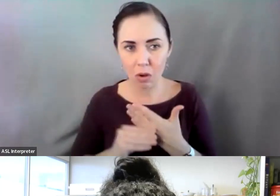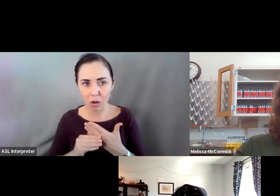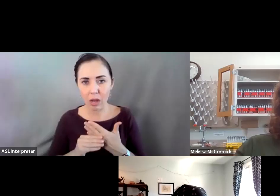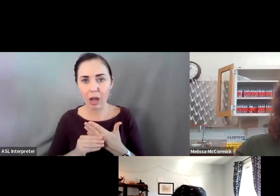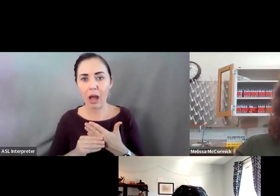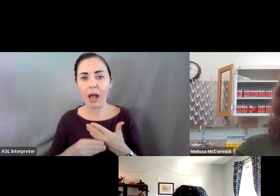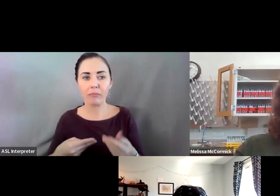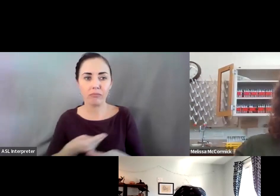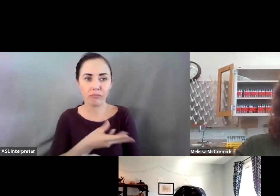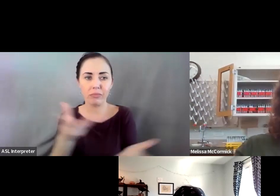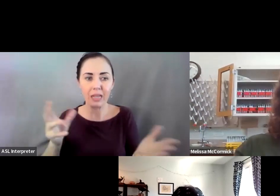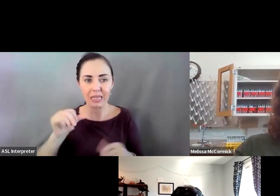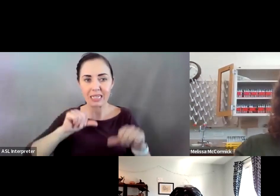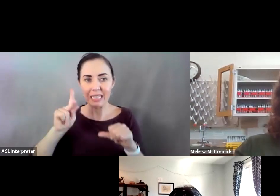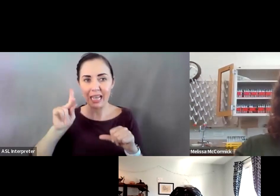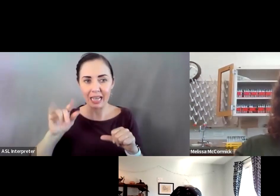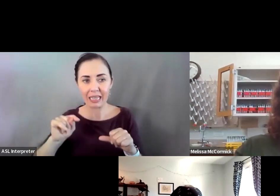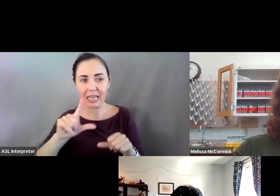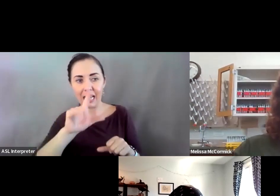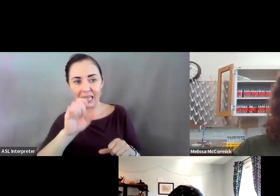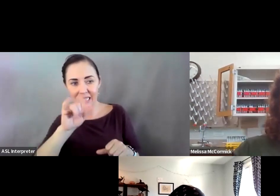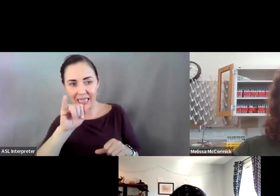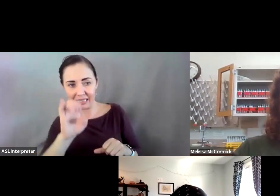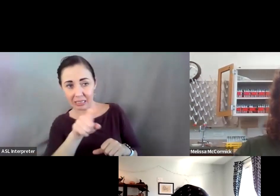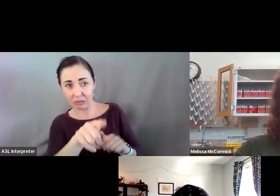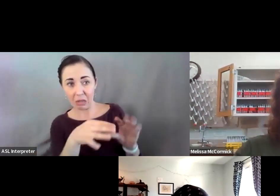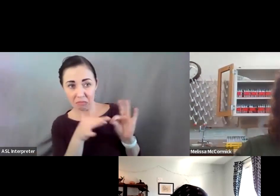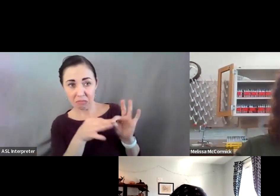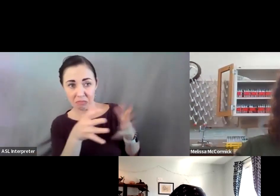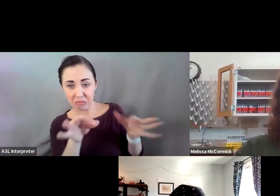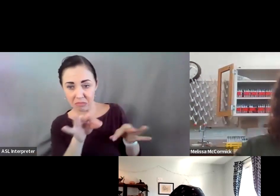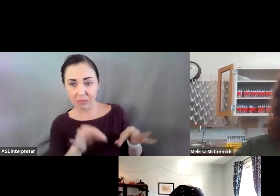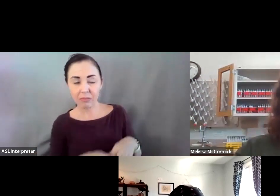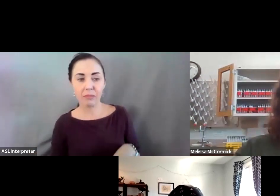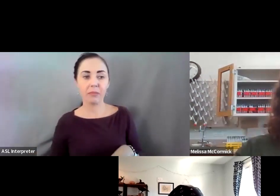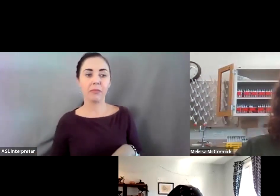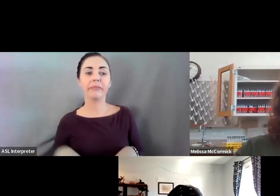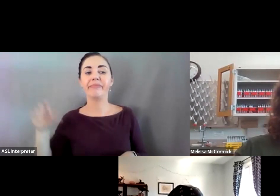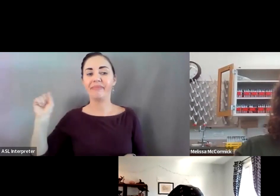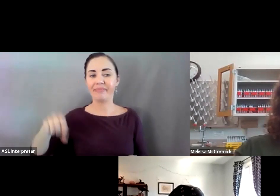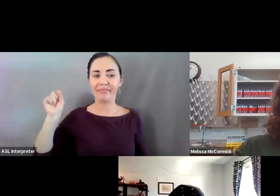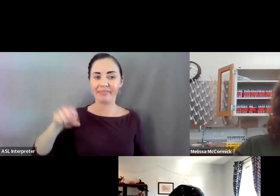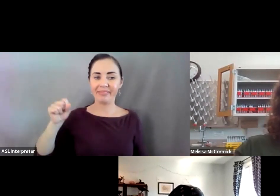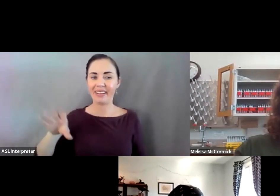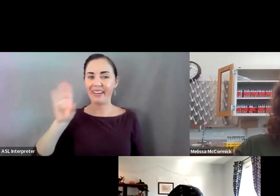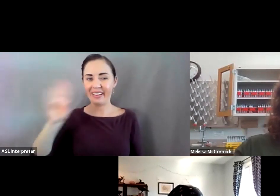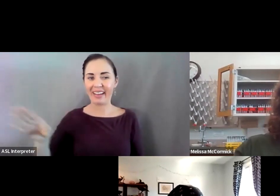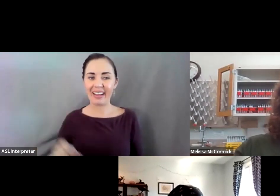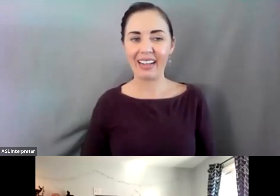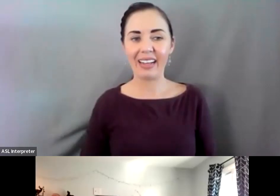our science kits for free. So Lexi, do you want to tell them what we have? Yes, I do.